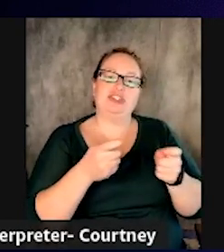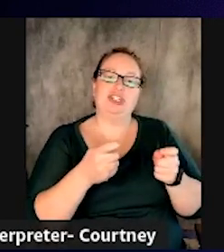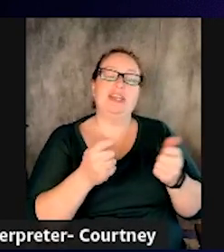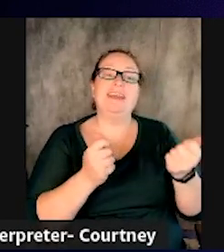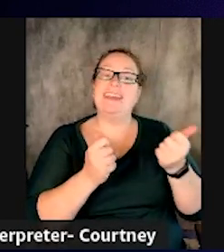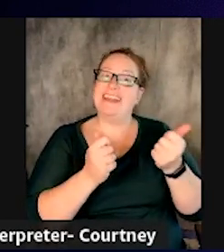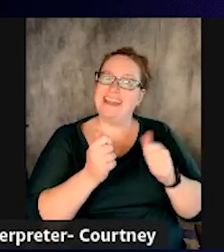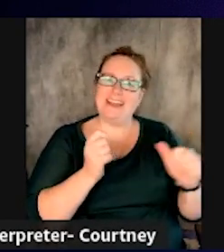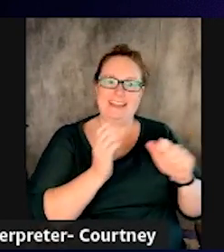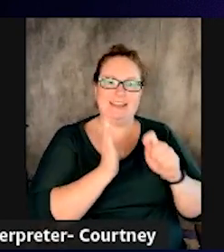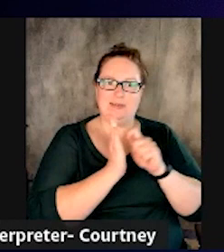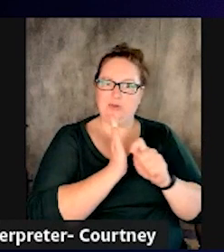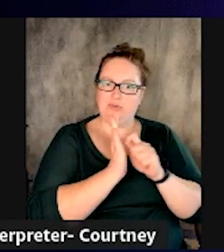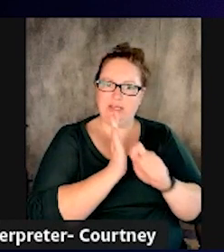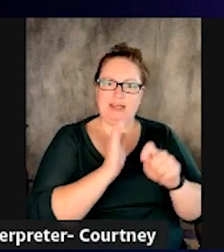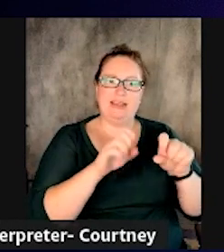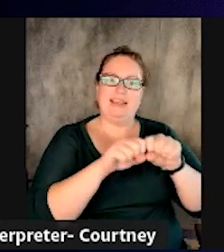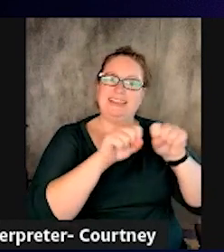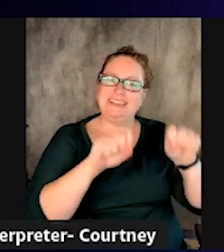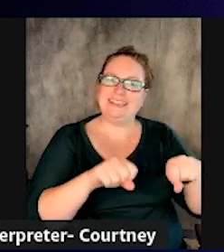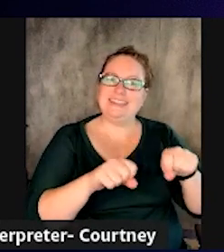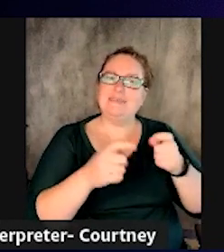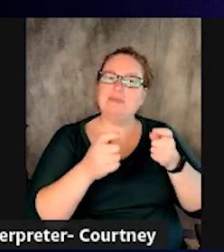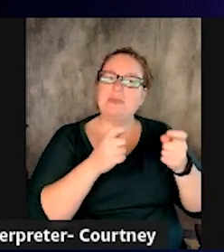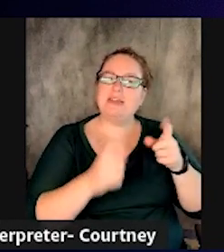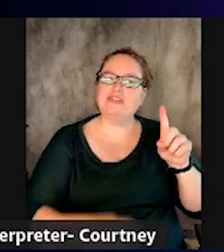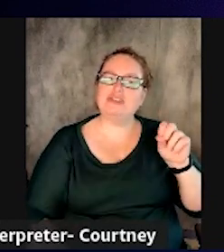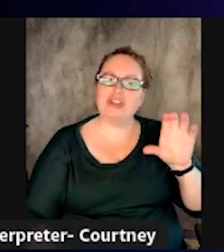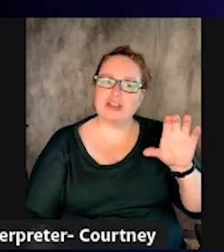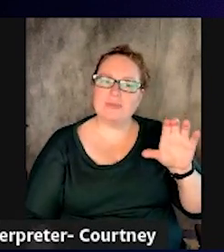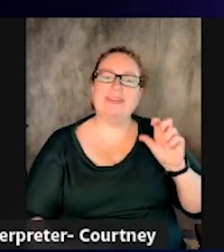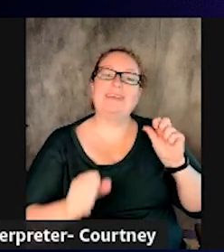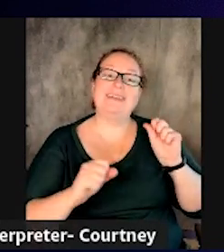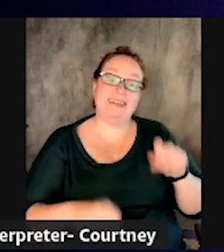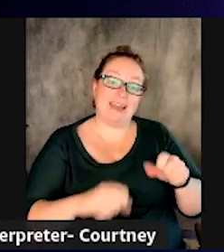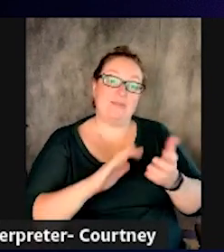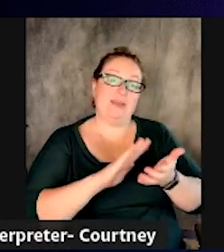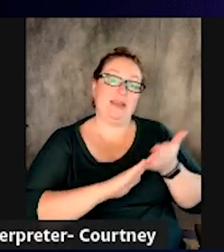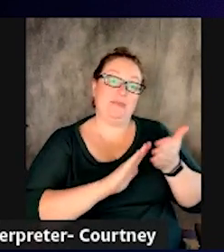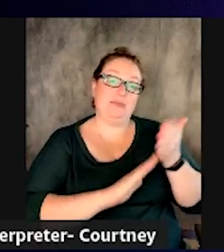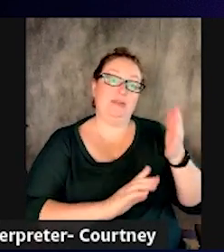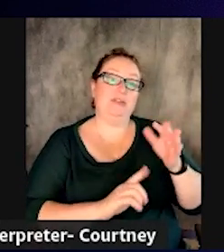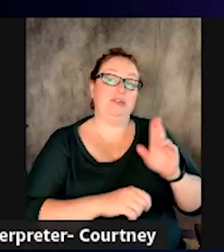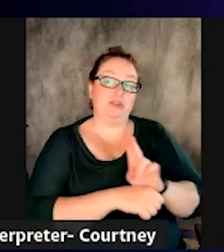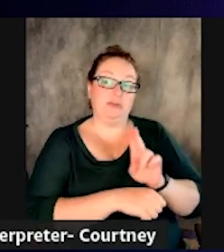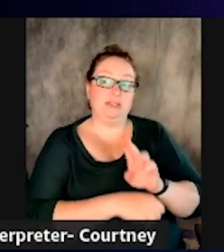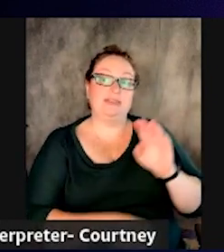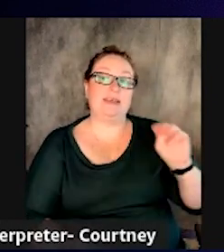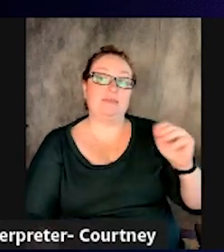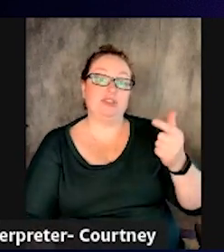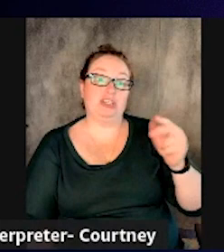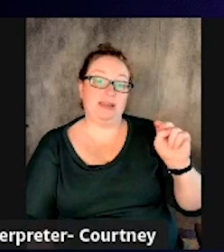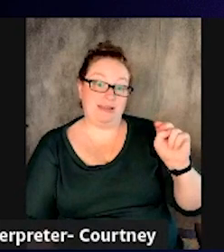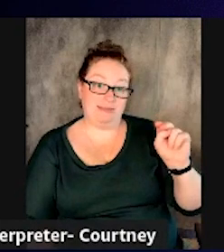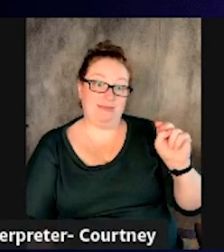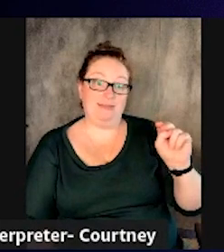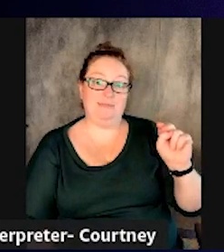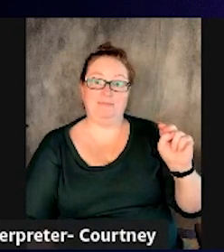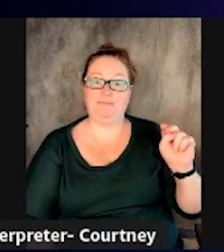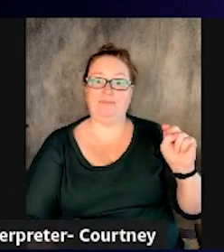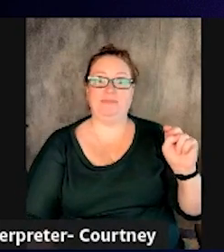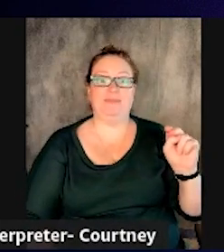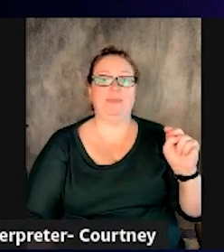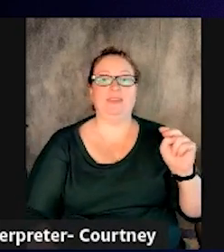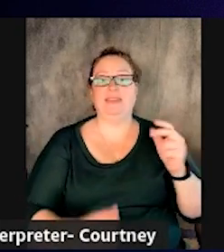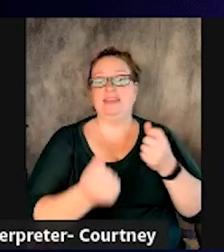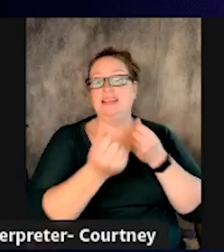a SSM document, a Systems Manager document, can be executed using MGN. Out of the box, they support